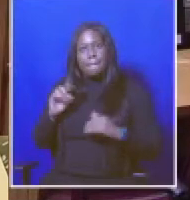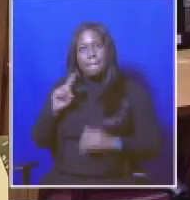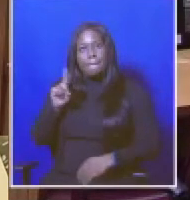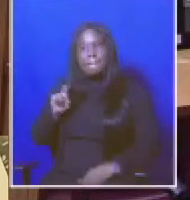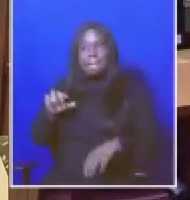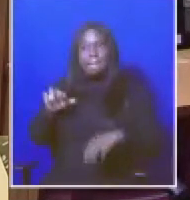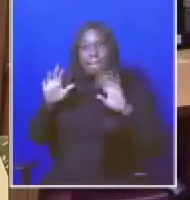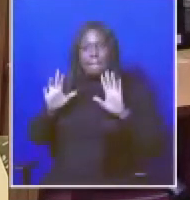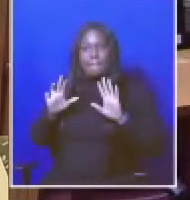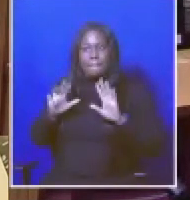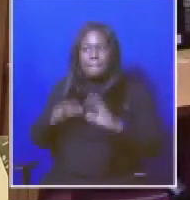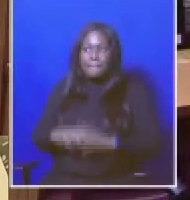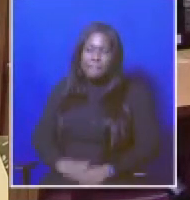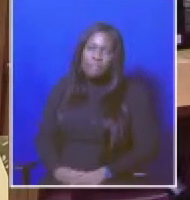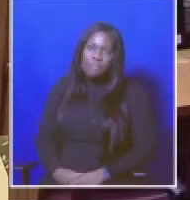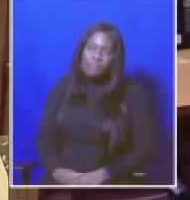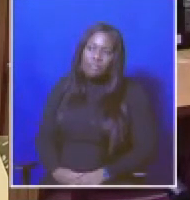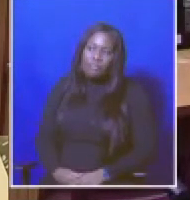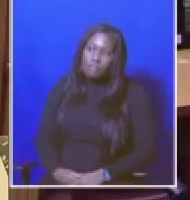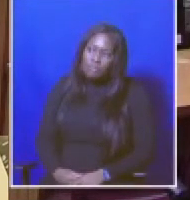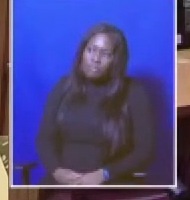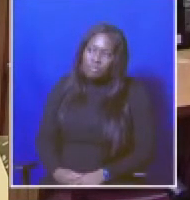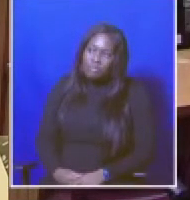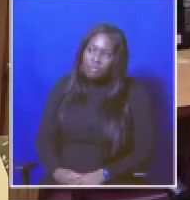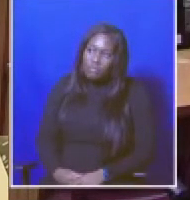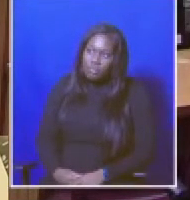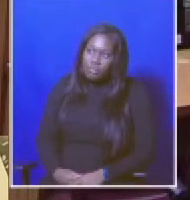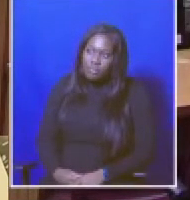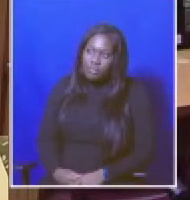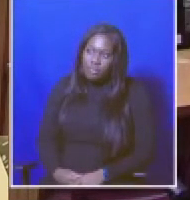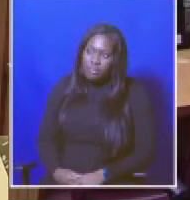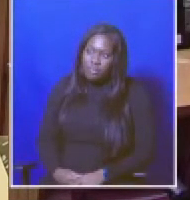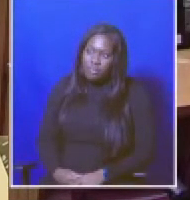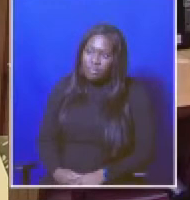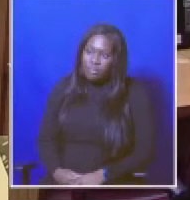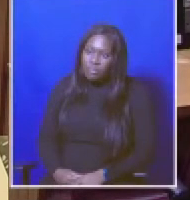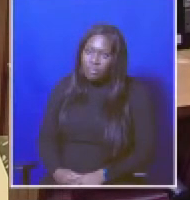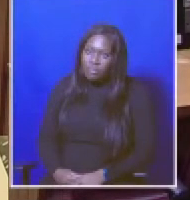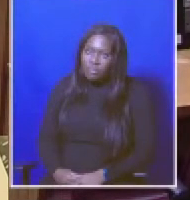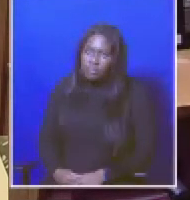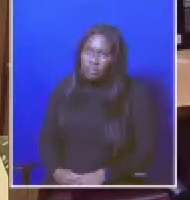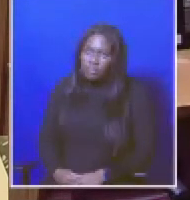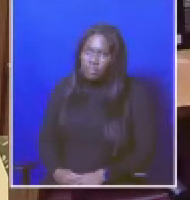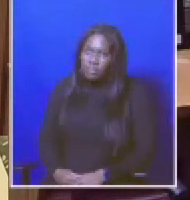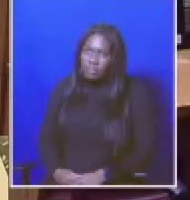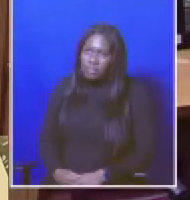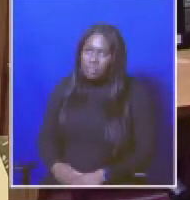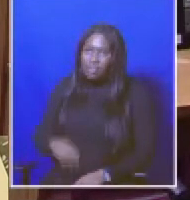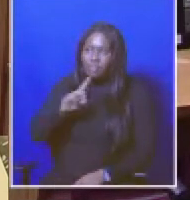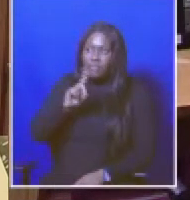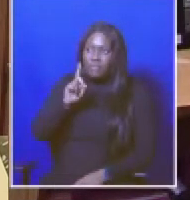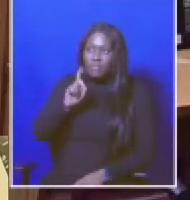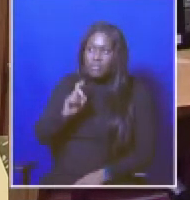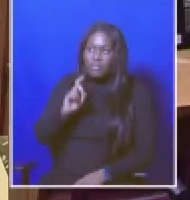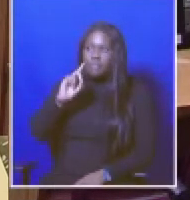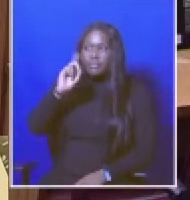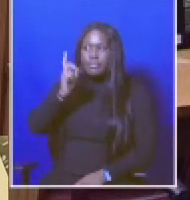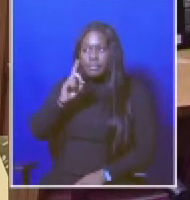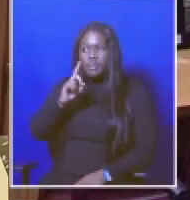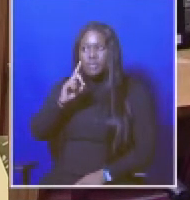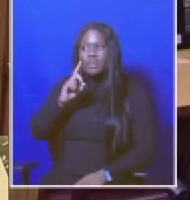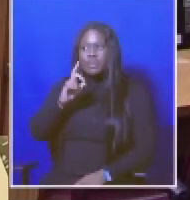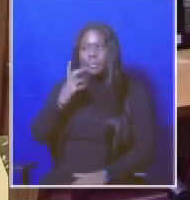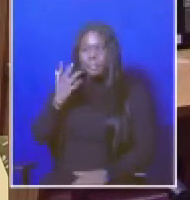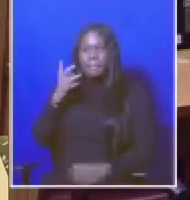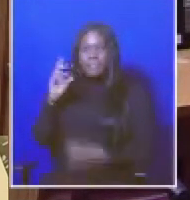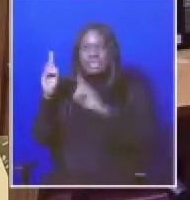9. This question is a question on service delivery hotspots. Question is